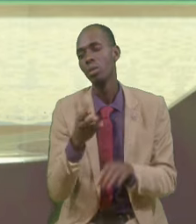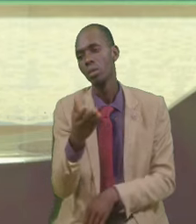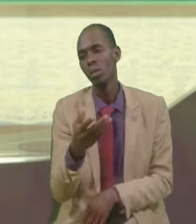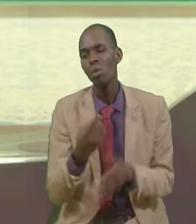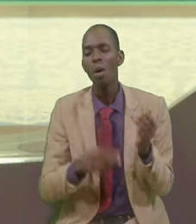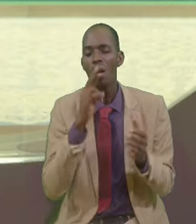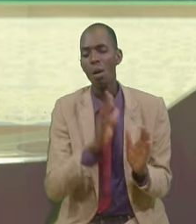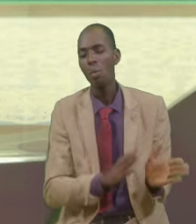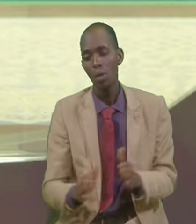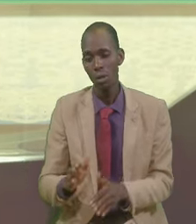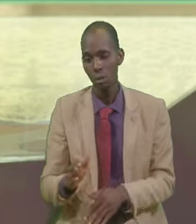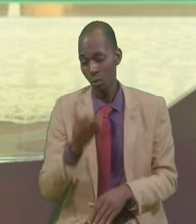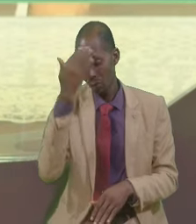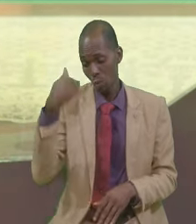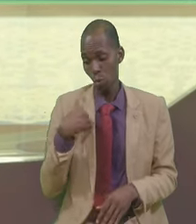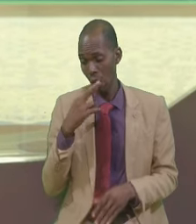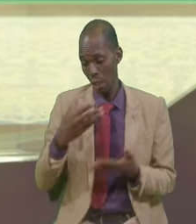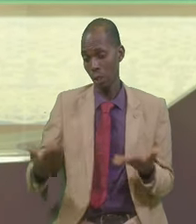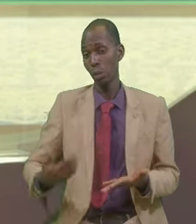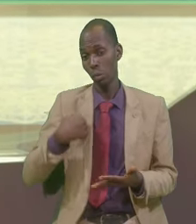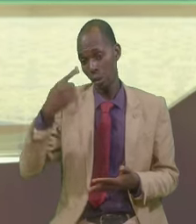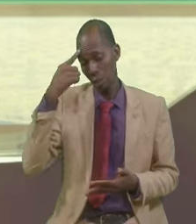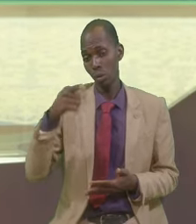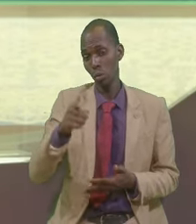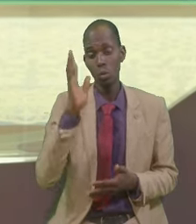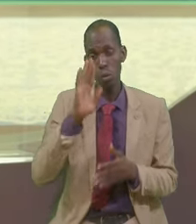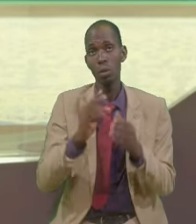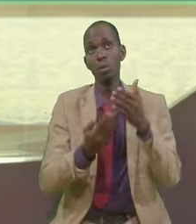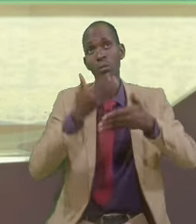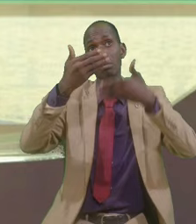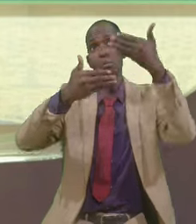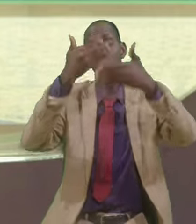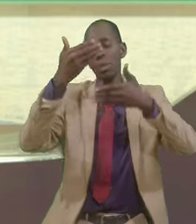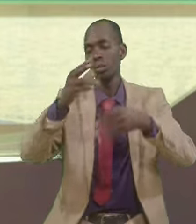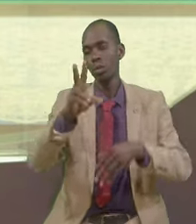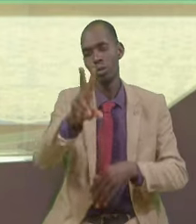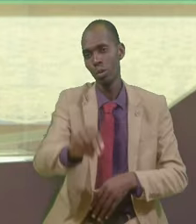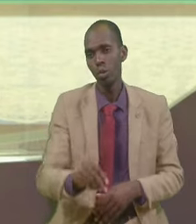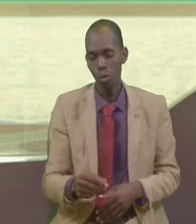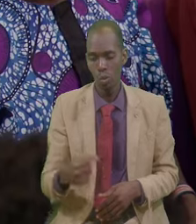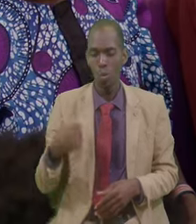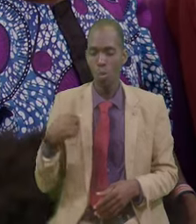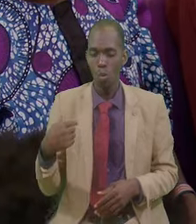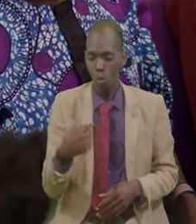planning? We're still here. You thought you are going to make progress? Not that we think, we know.